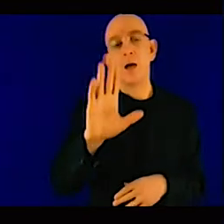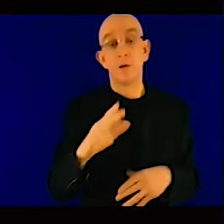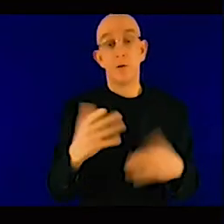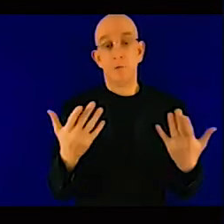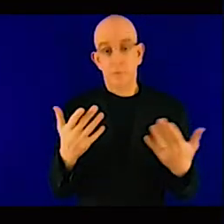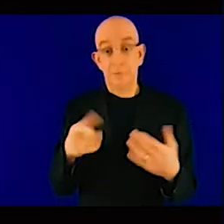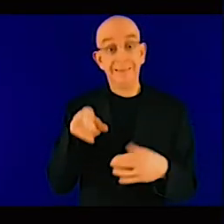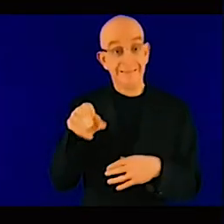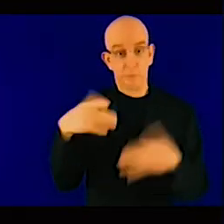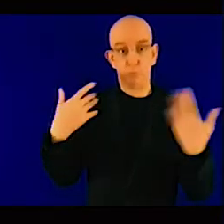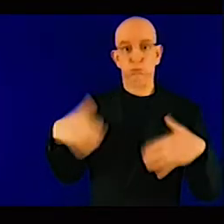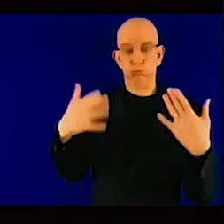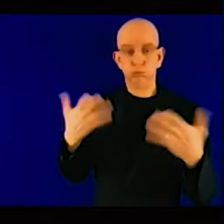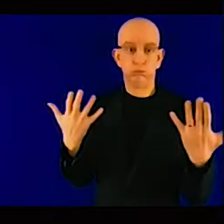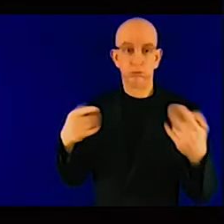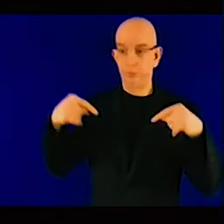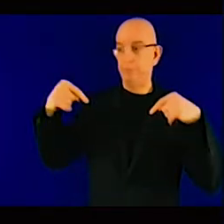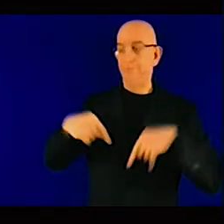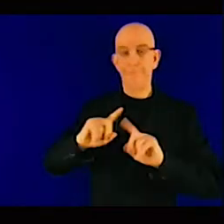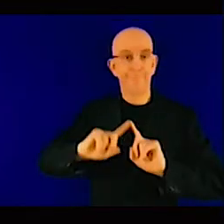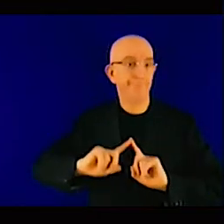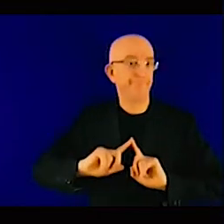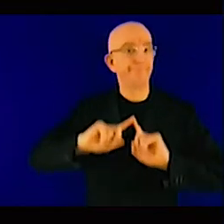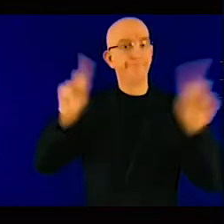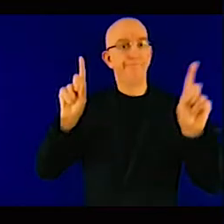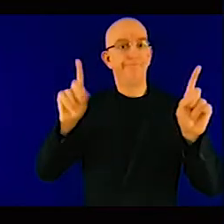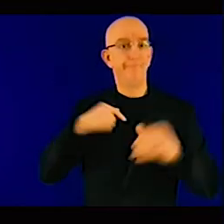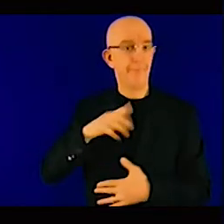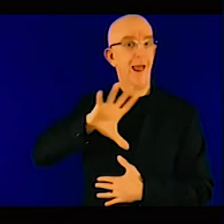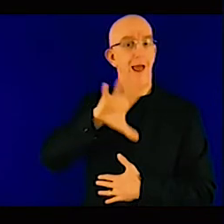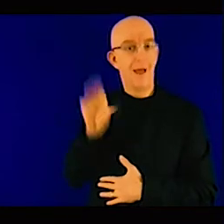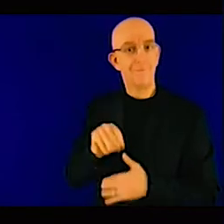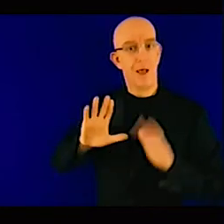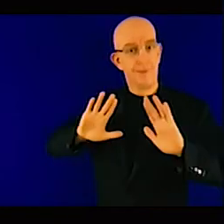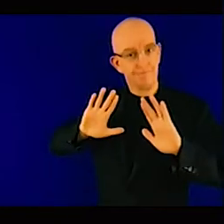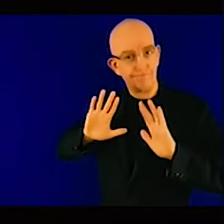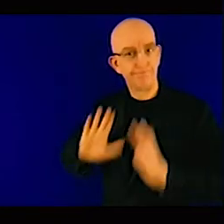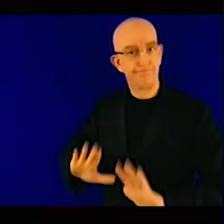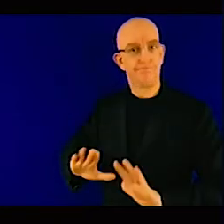uh, focus on West Africa. Just to say that, uh,